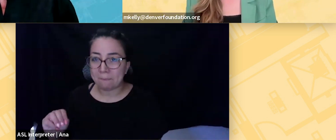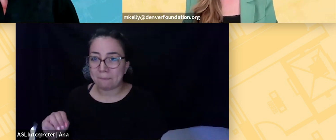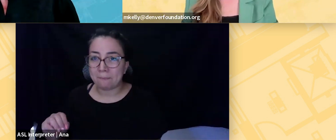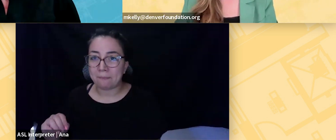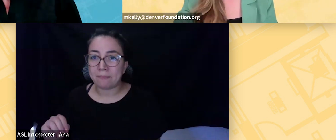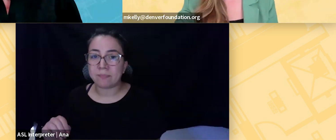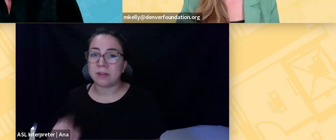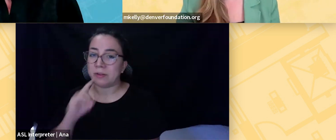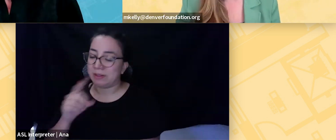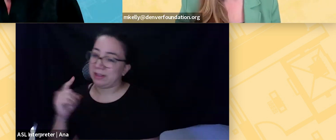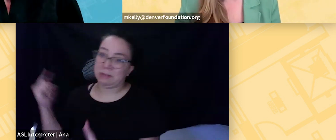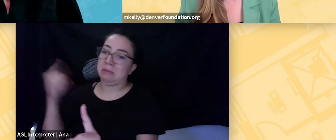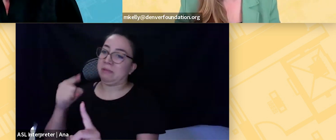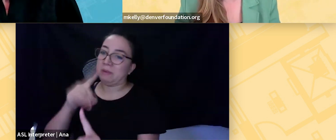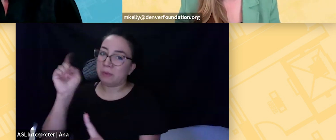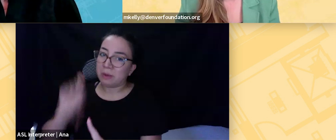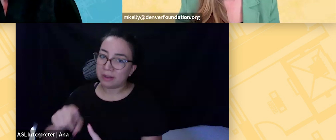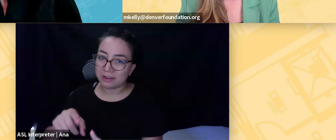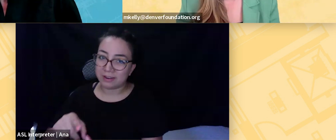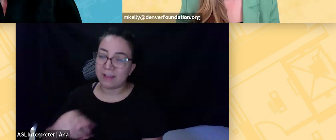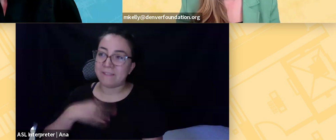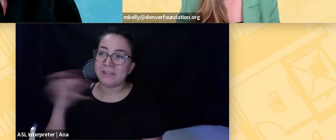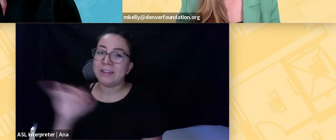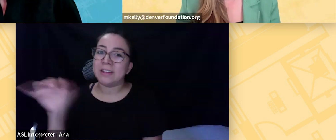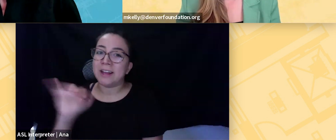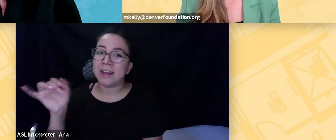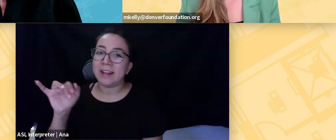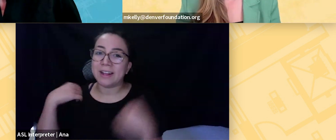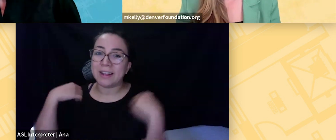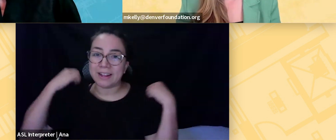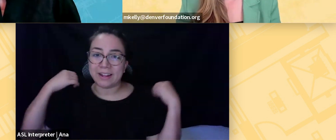That's a very specific question. I feel like